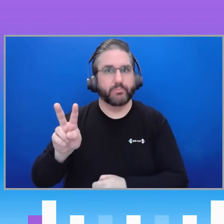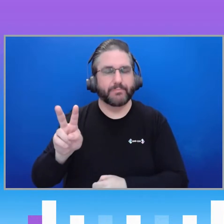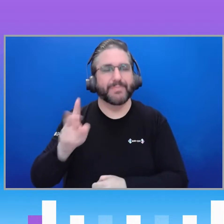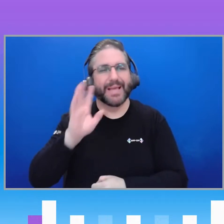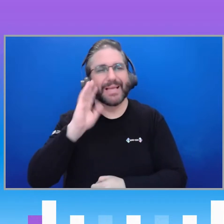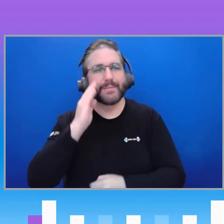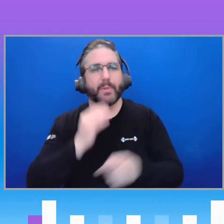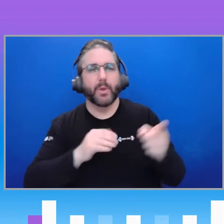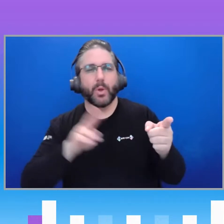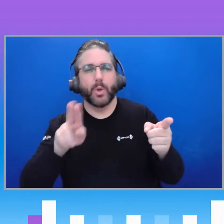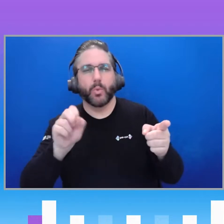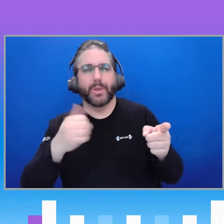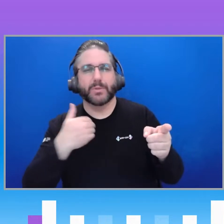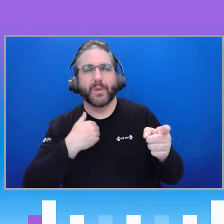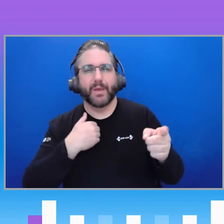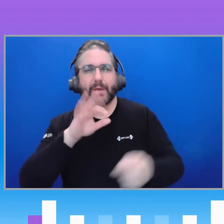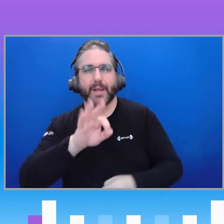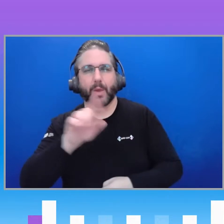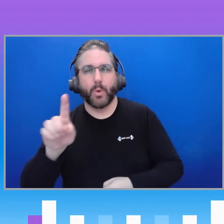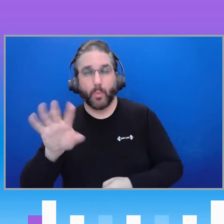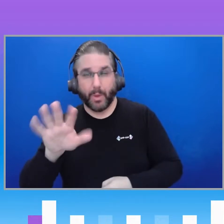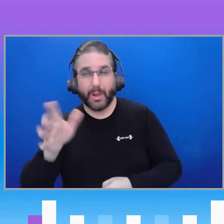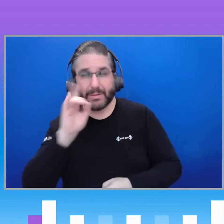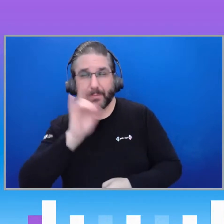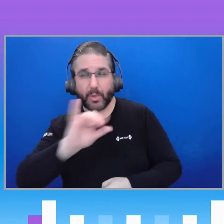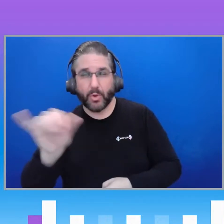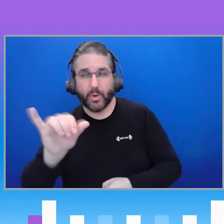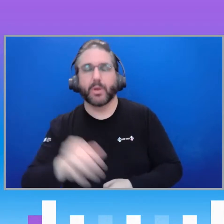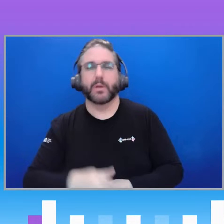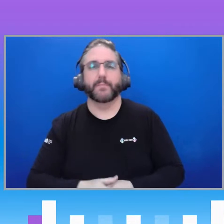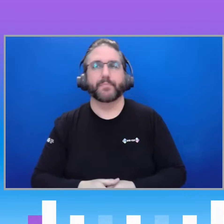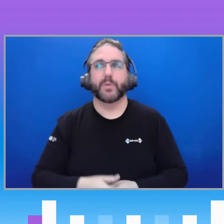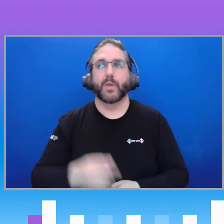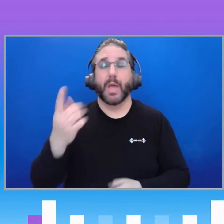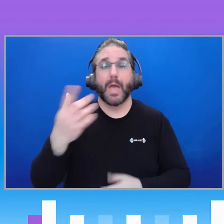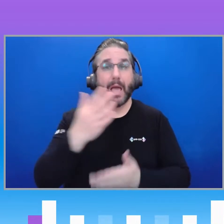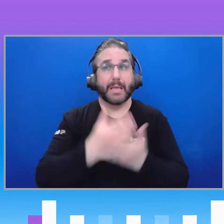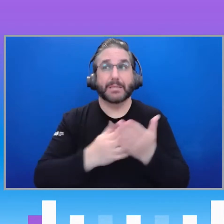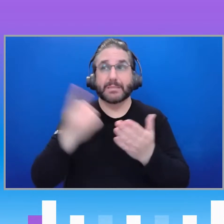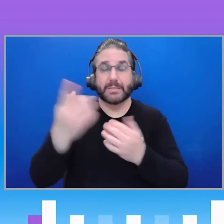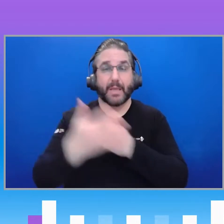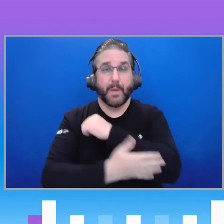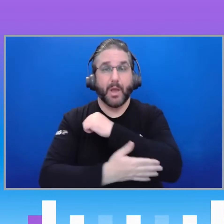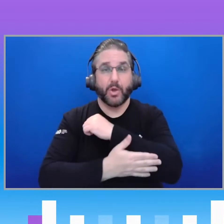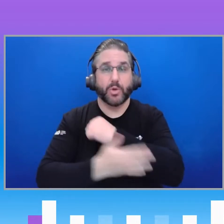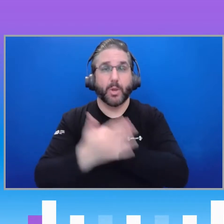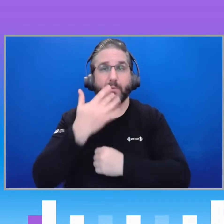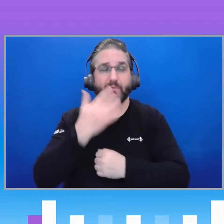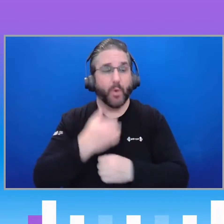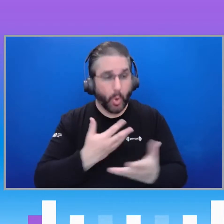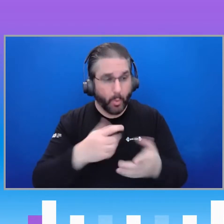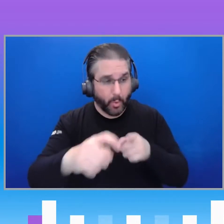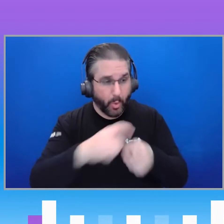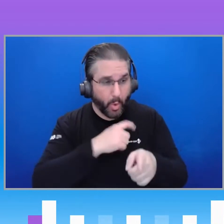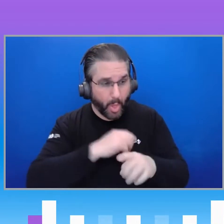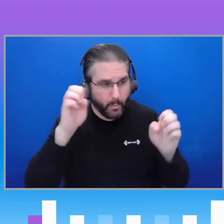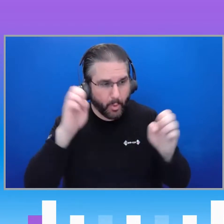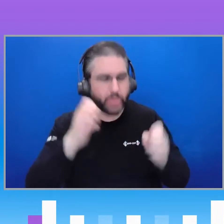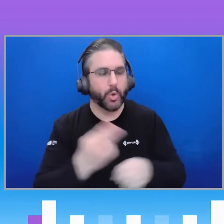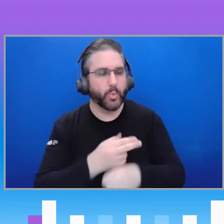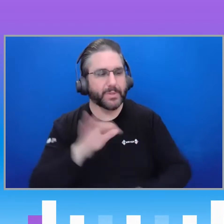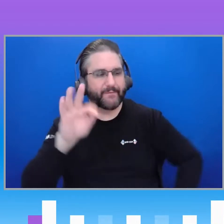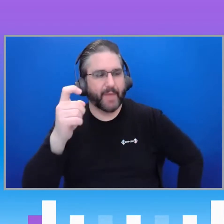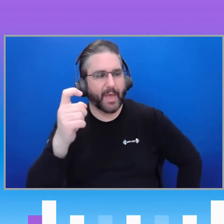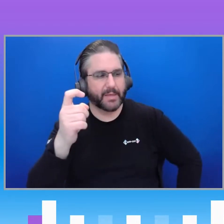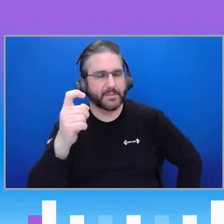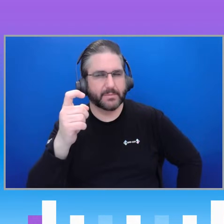in the US. In some countries, they consider, for example, fax the accessible way to contact emergency